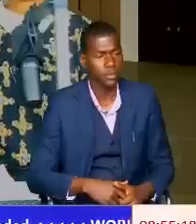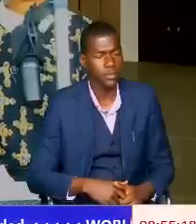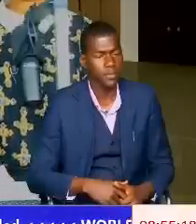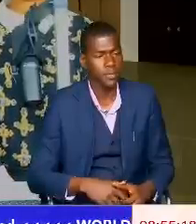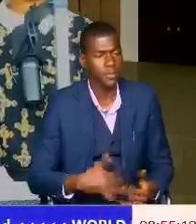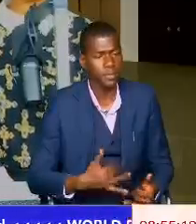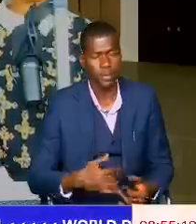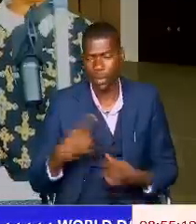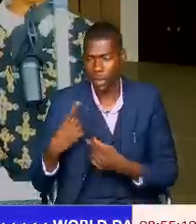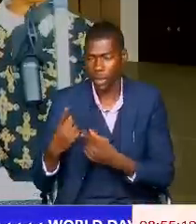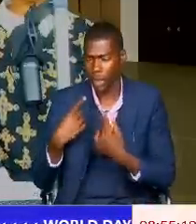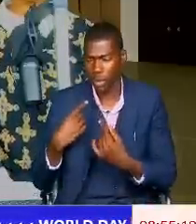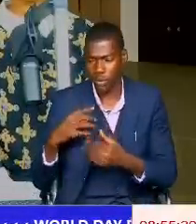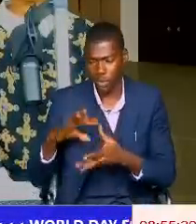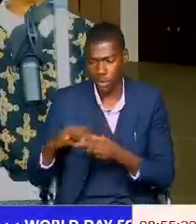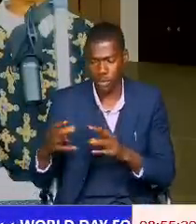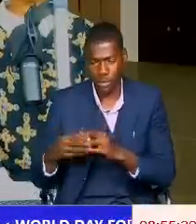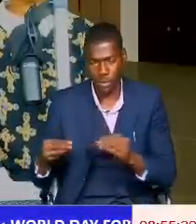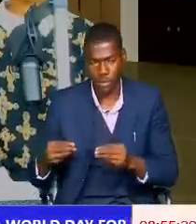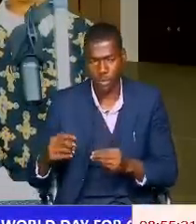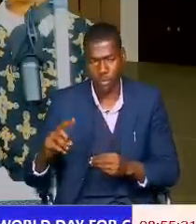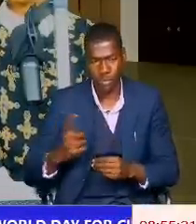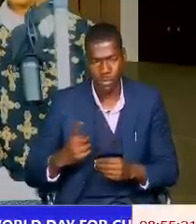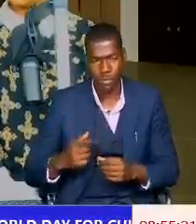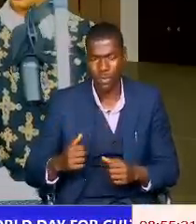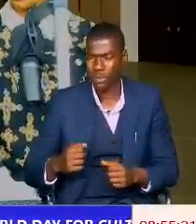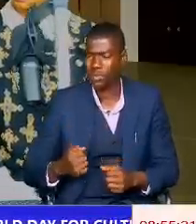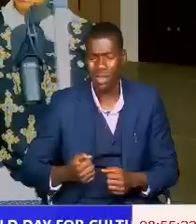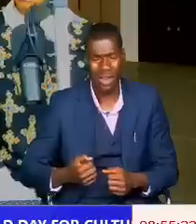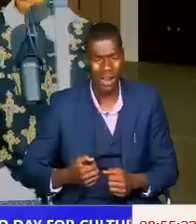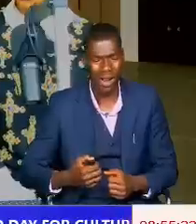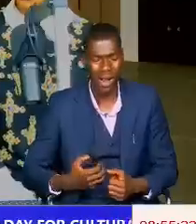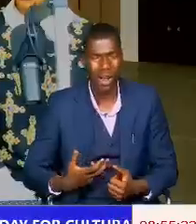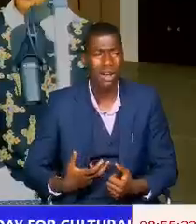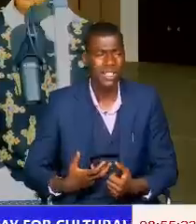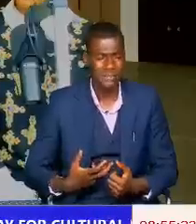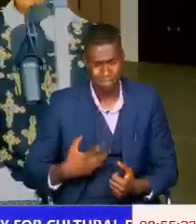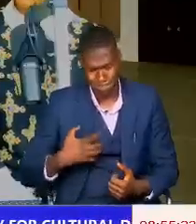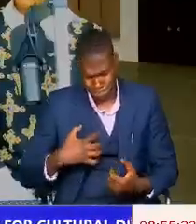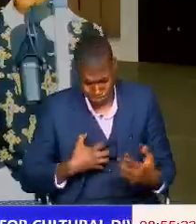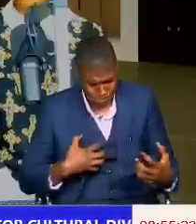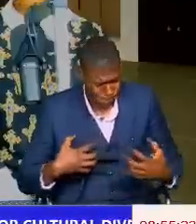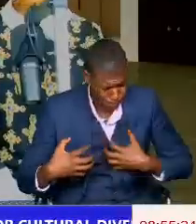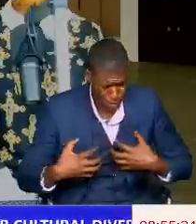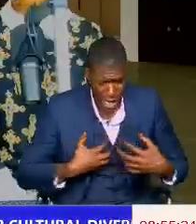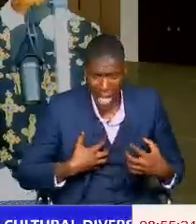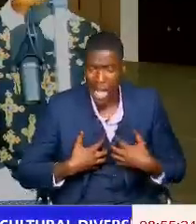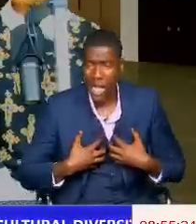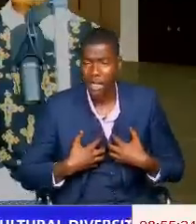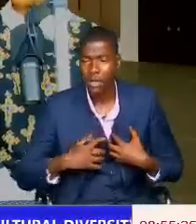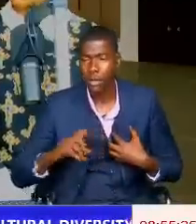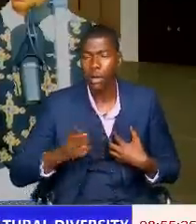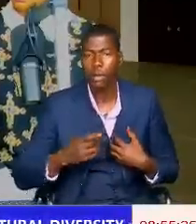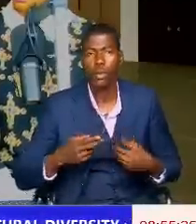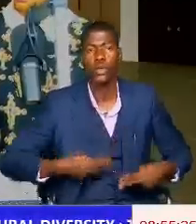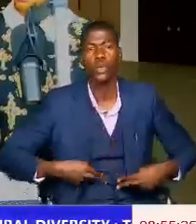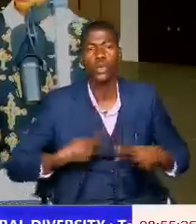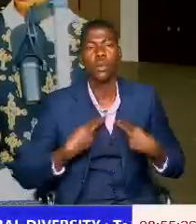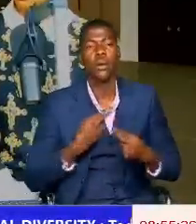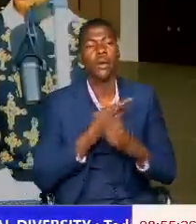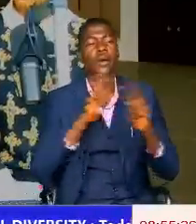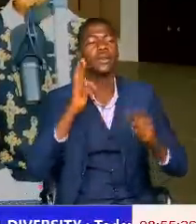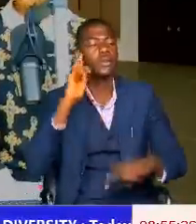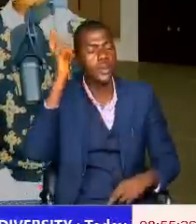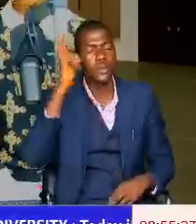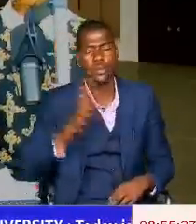Tell us your story. What happened? Where you carry cry, come human rights radio and television. Where you carry cry, reach somebody. Somebody can't